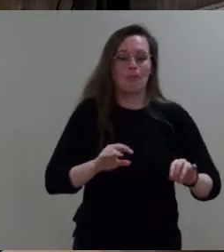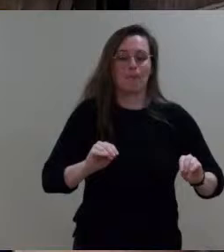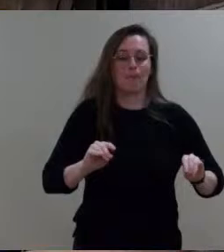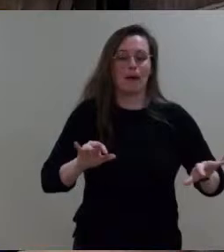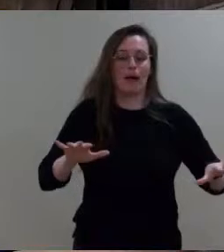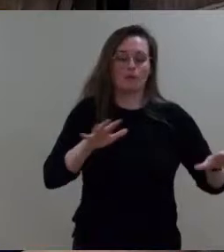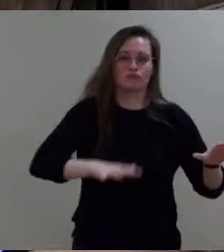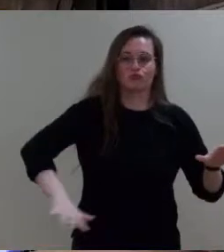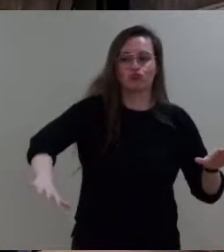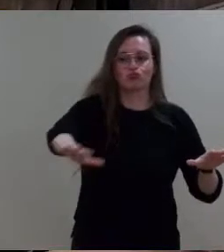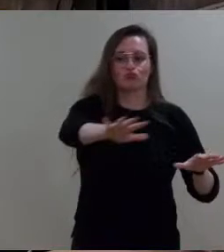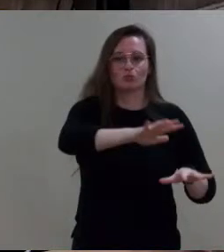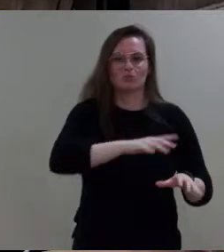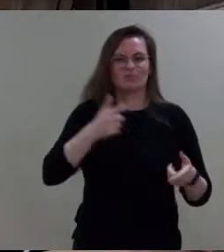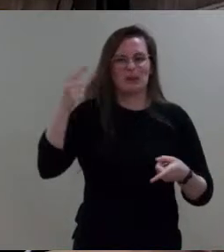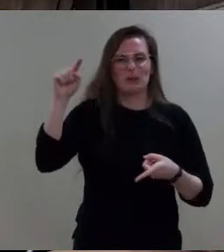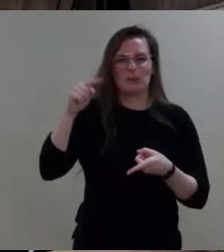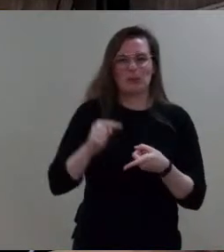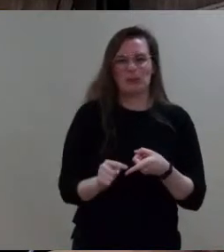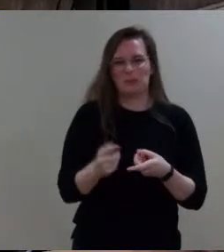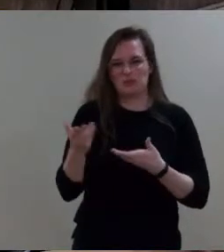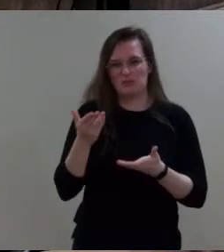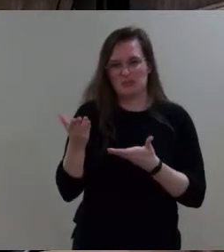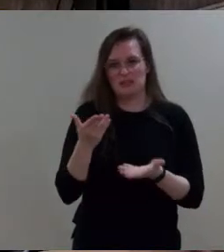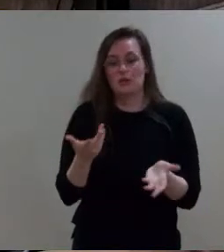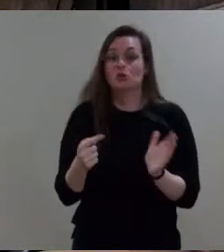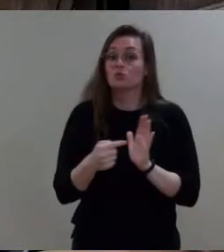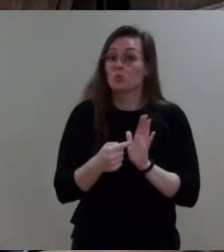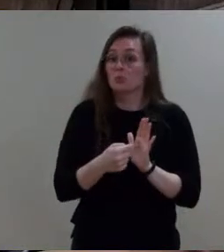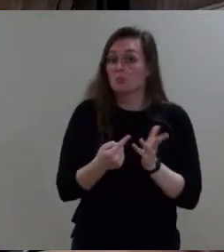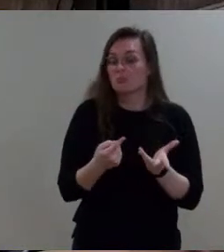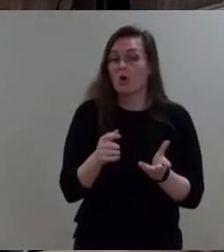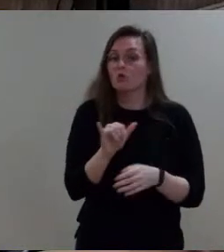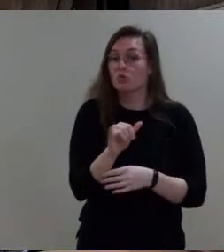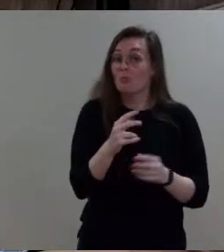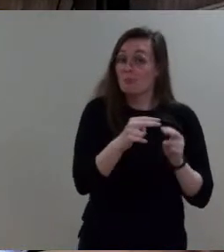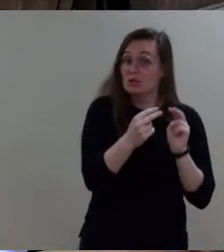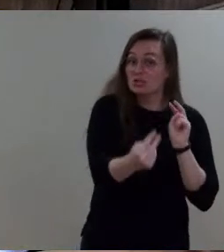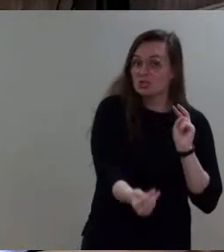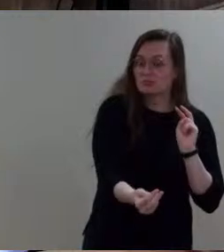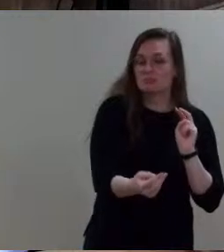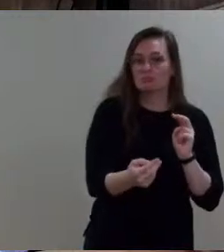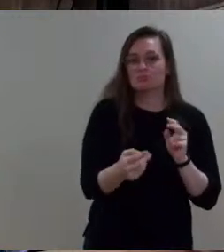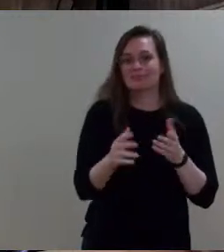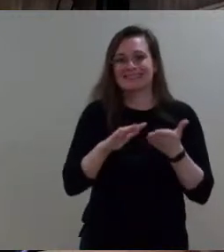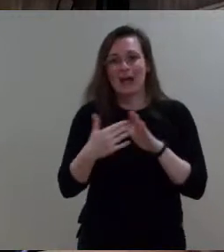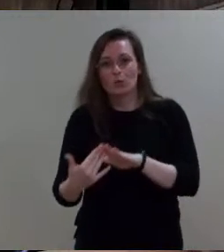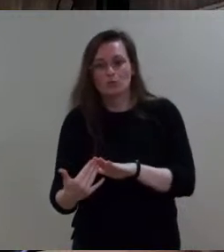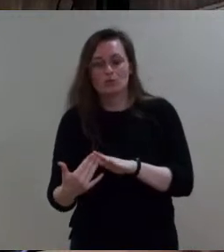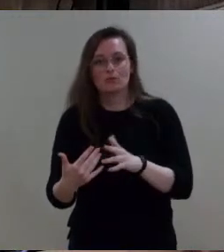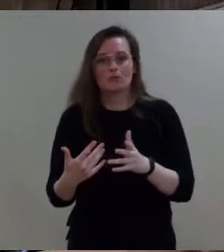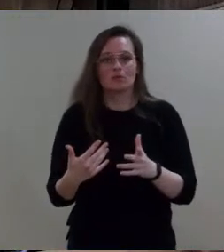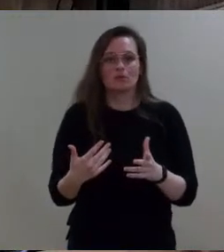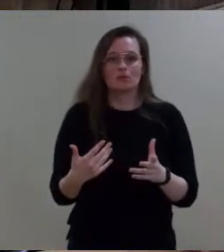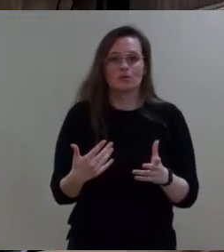And another piece is, when you look at bridges in towns, you get cost sharing if they're on collector or